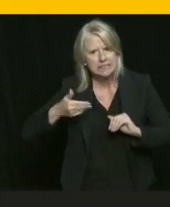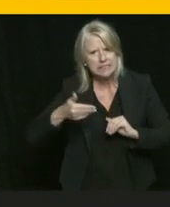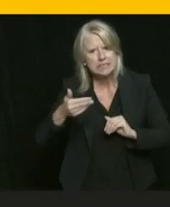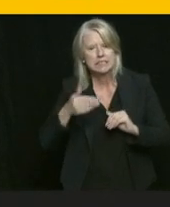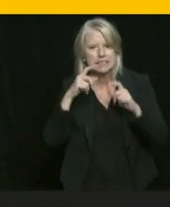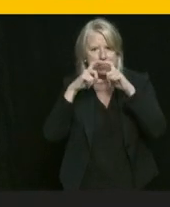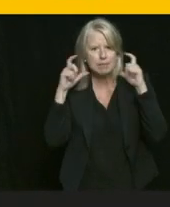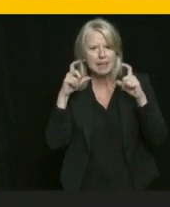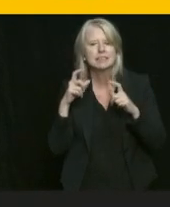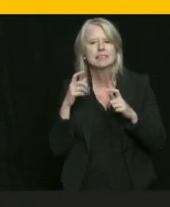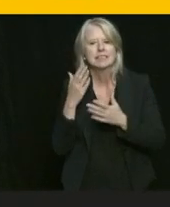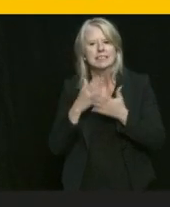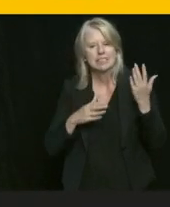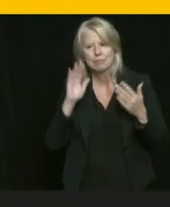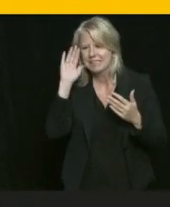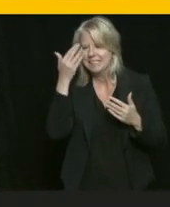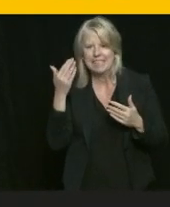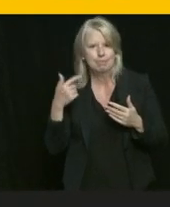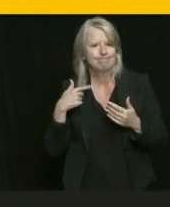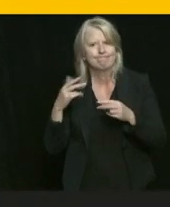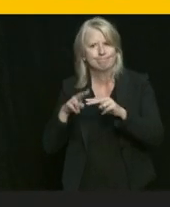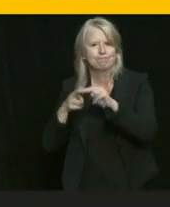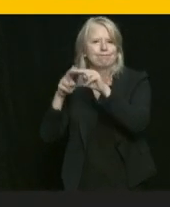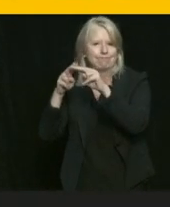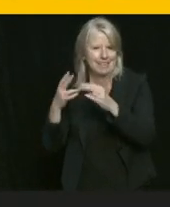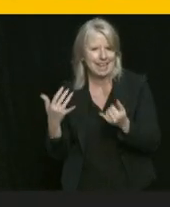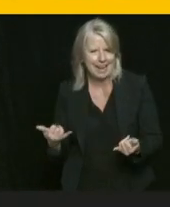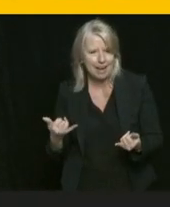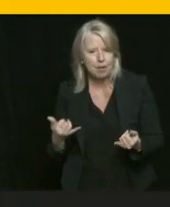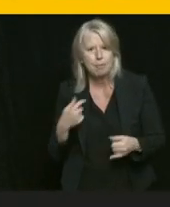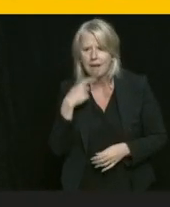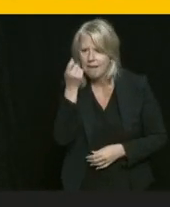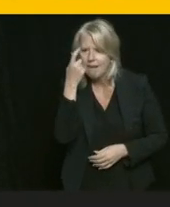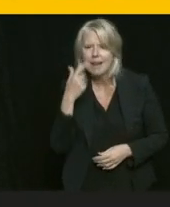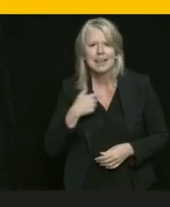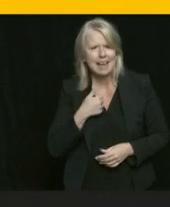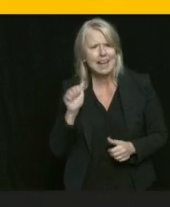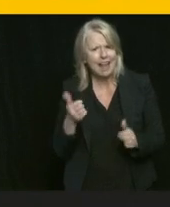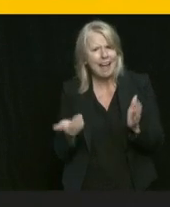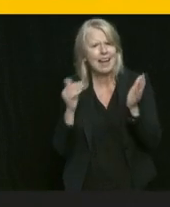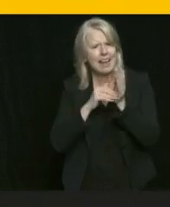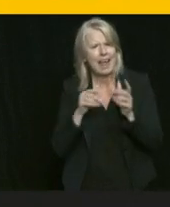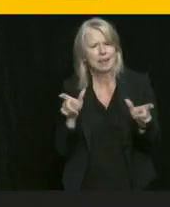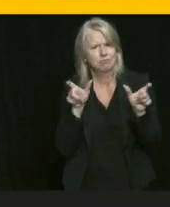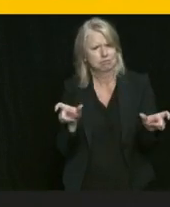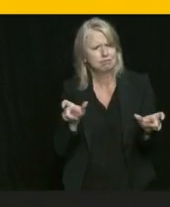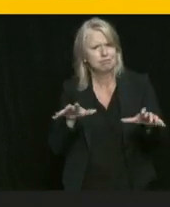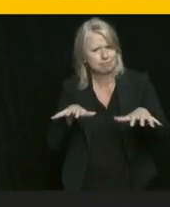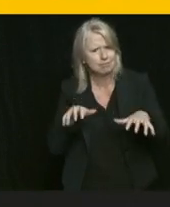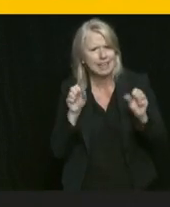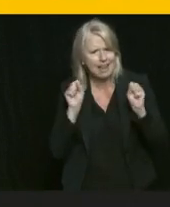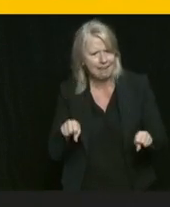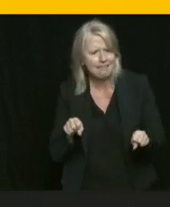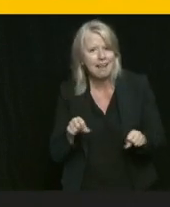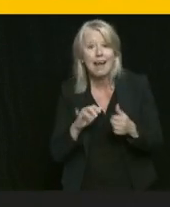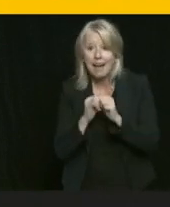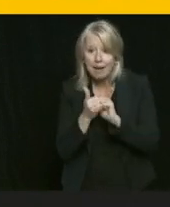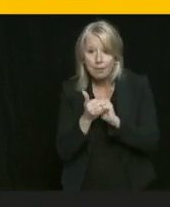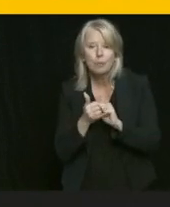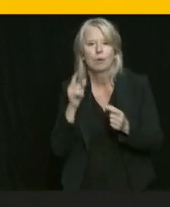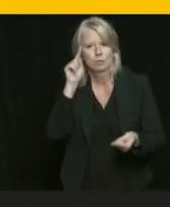Some of us have lost our lead. But I know Canadians can dance and take back the lead again. To do this, we need to